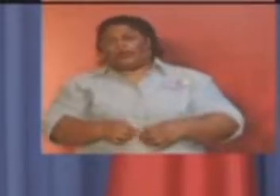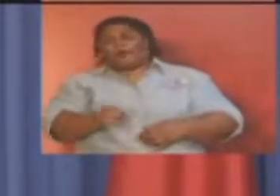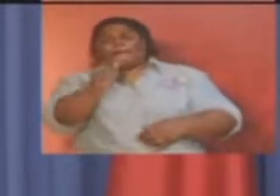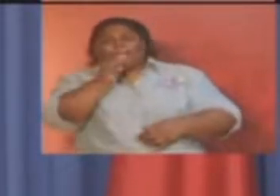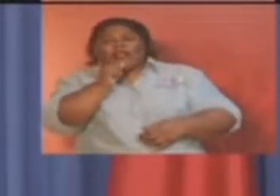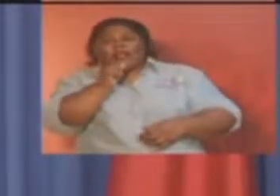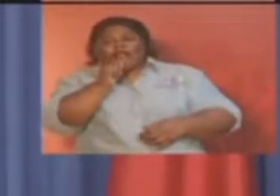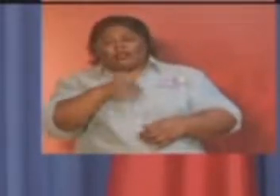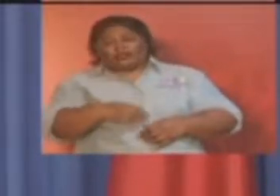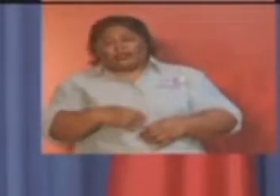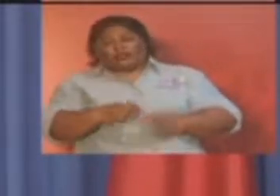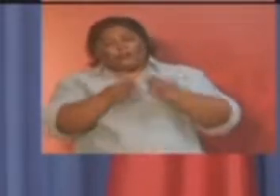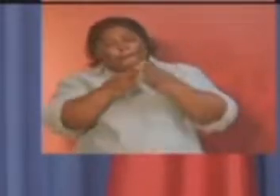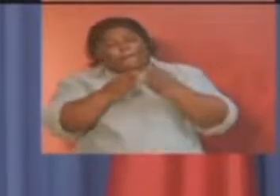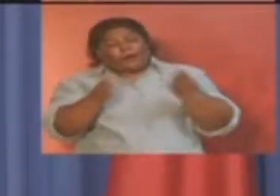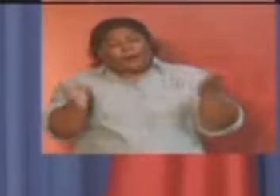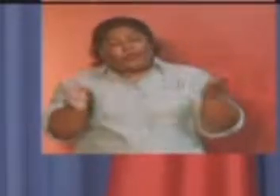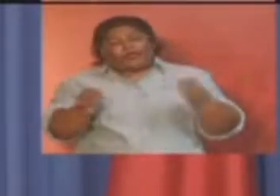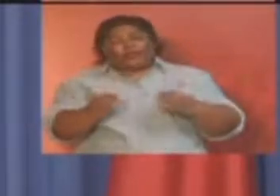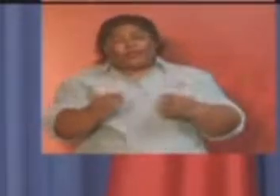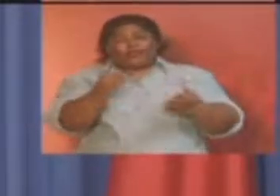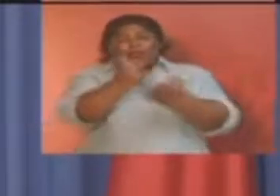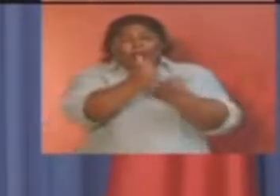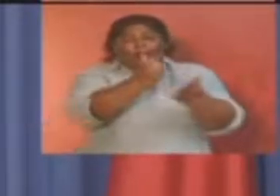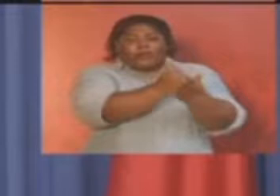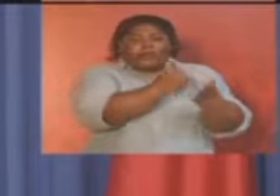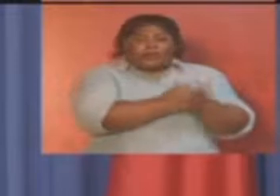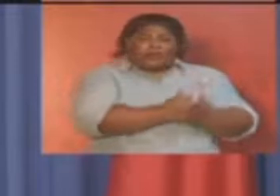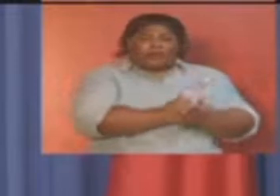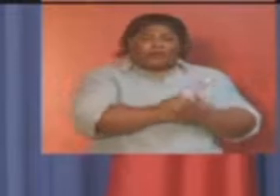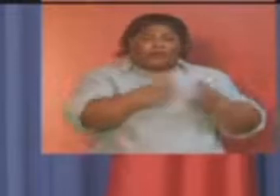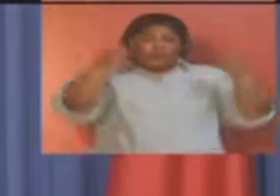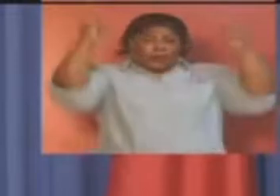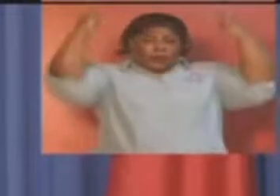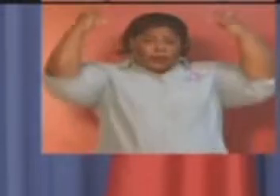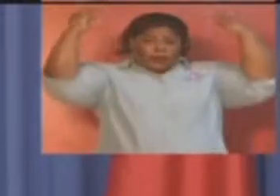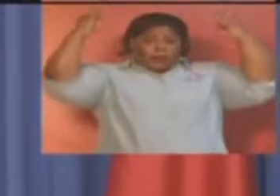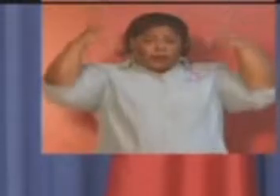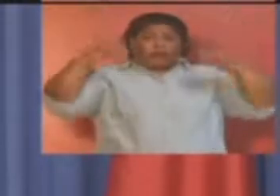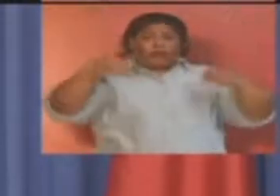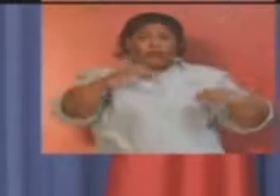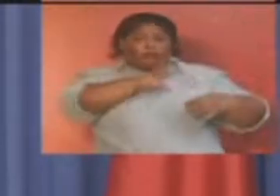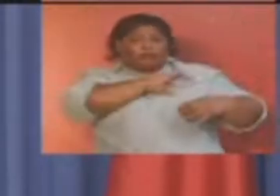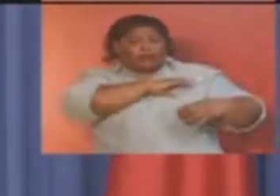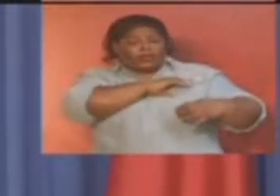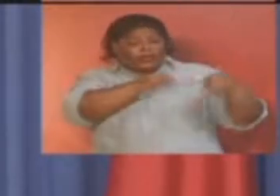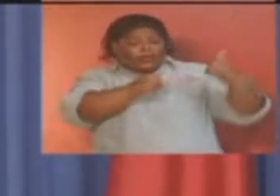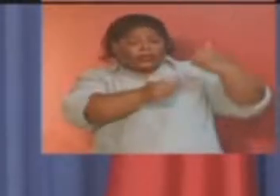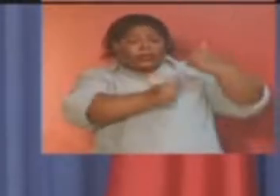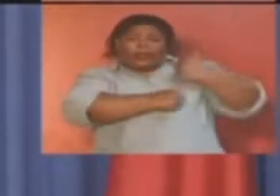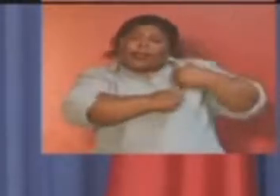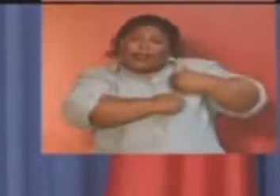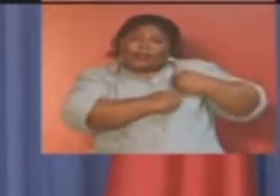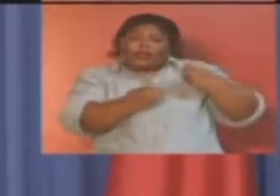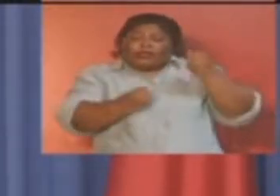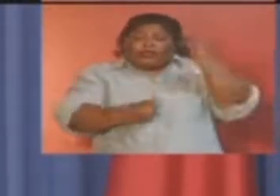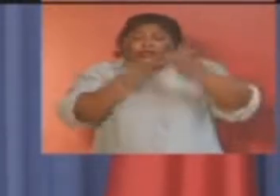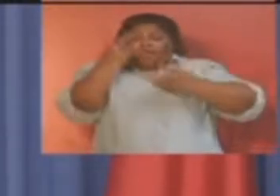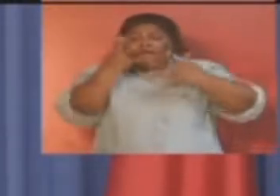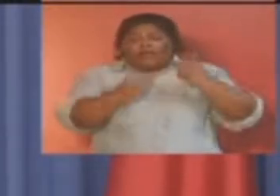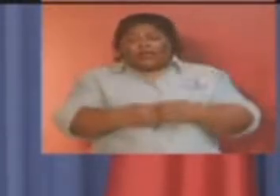services, all emergency call centres, our Trinidad and Tobago Police Service, the Defence Force, Fire